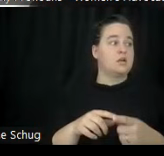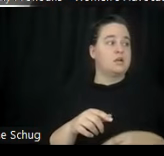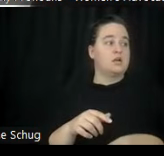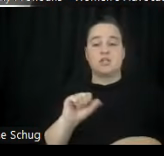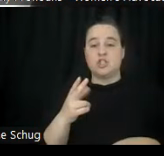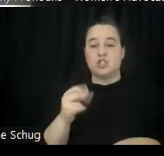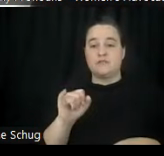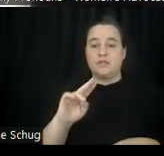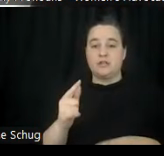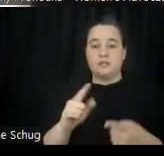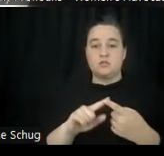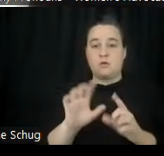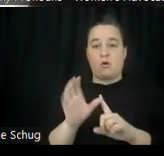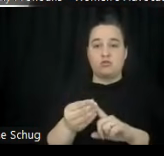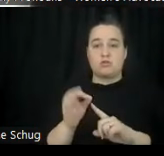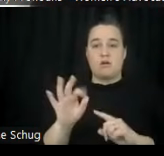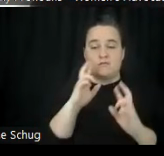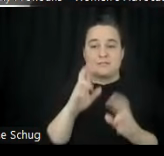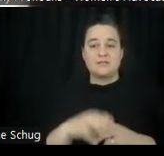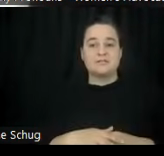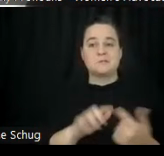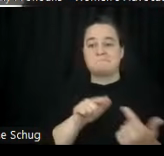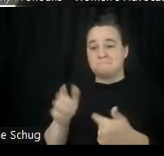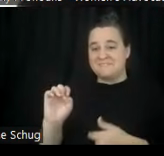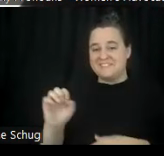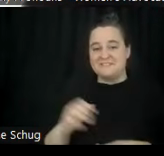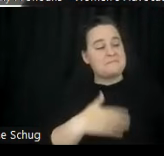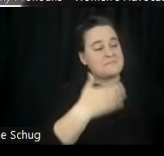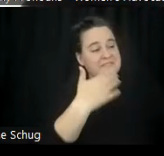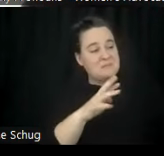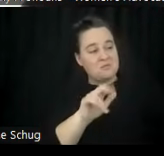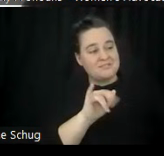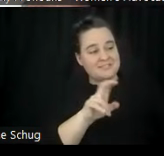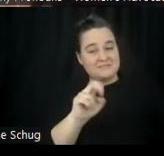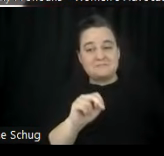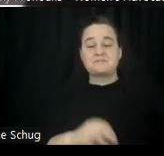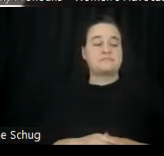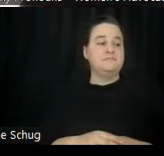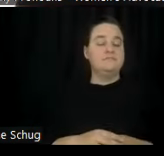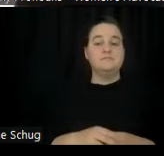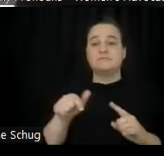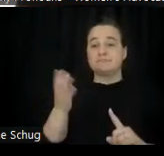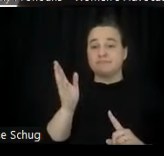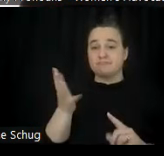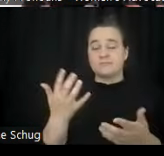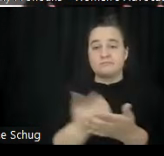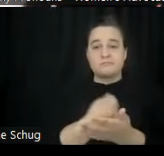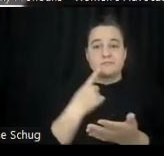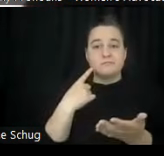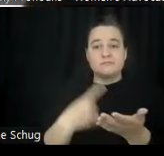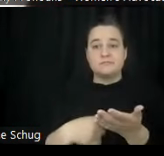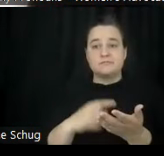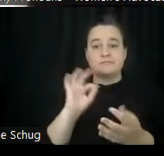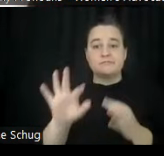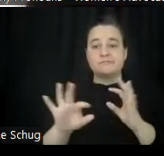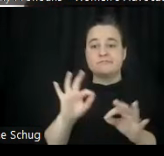about that. Thank you so much, Brenison. So In this presentation, we wanted to make sure that we gave a lot of